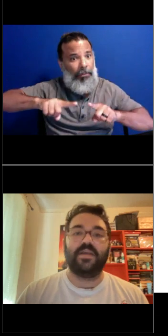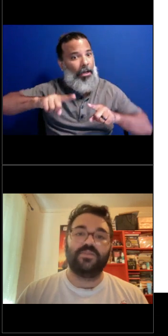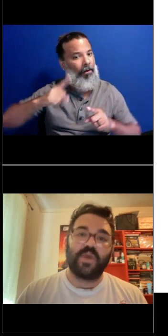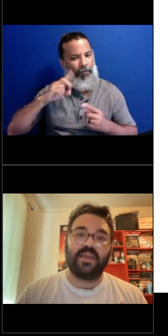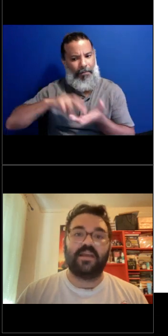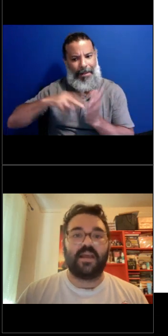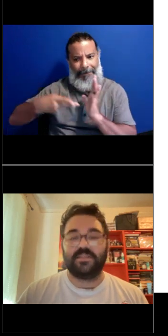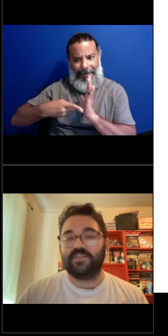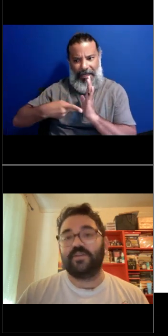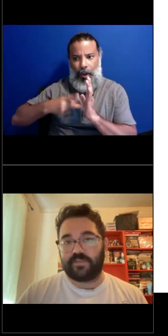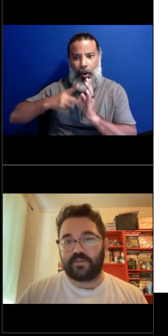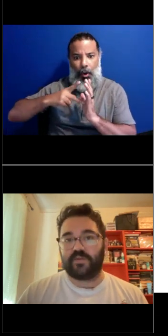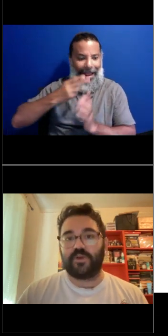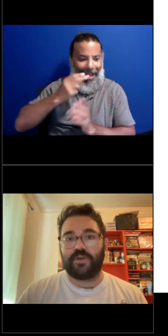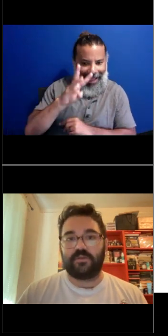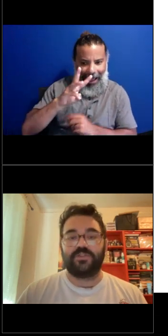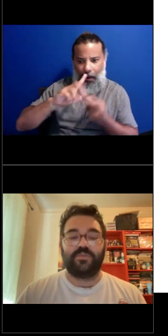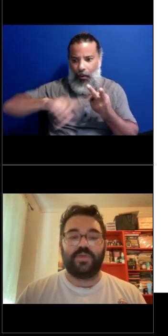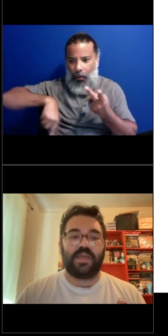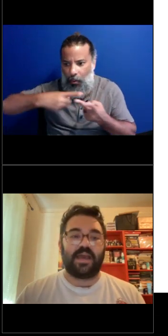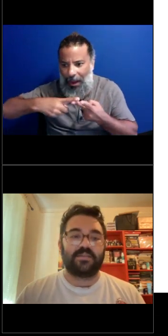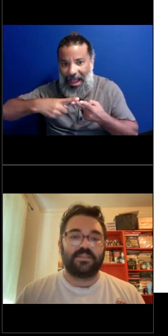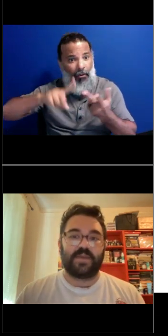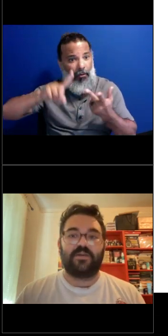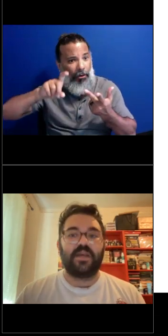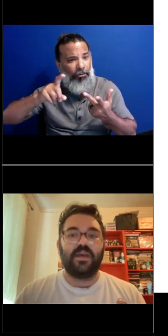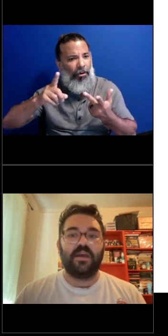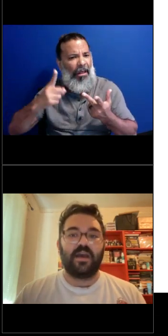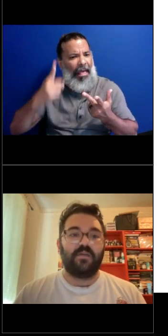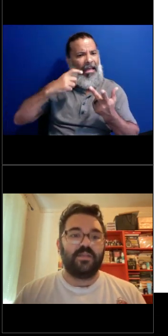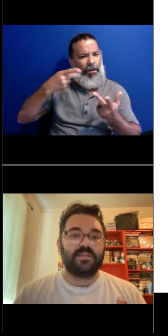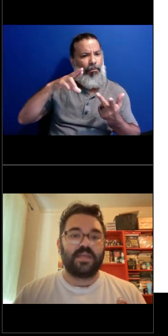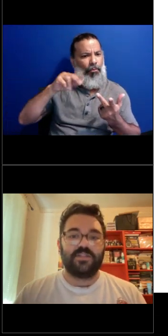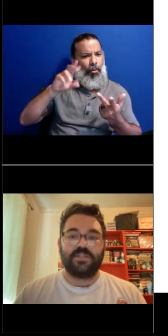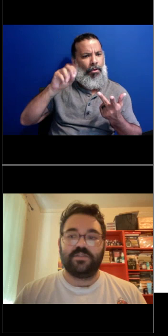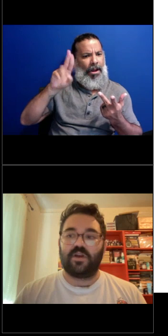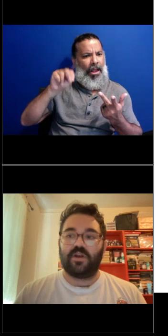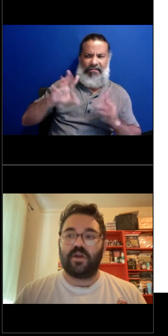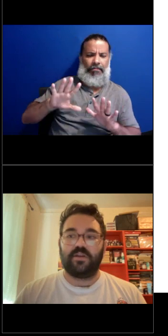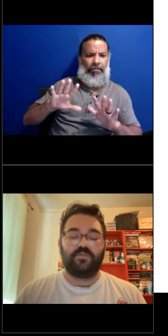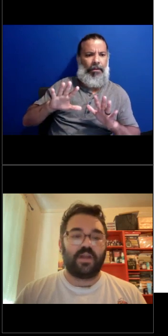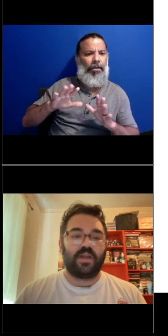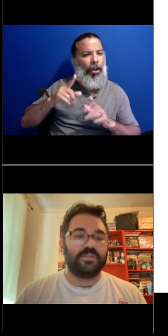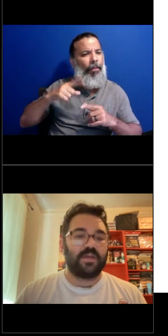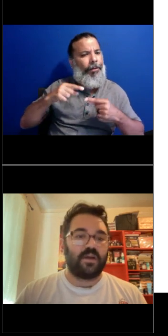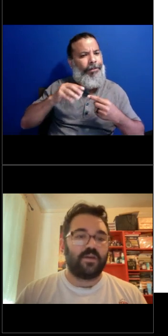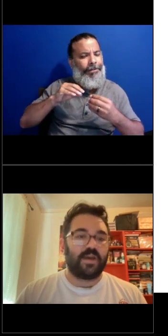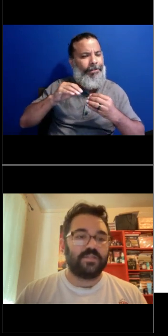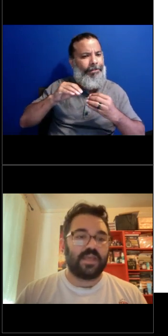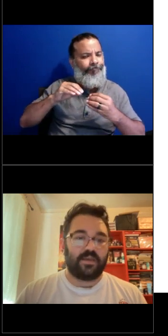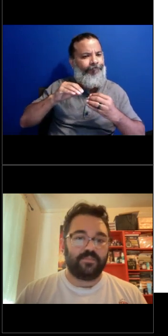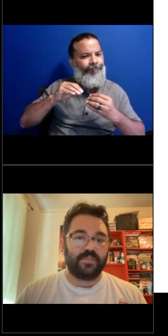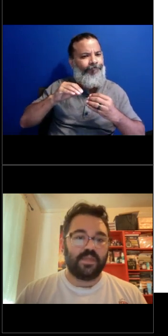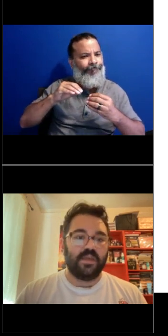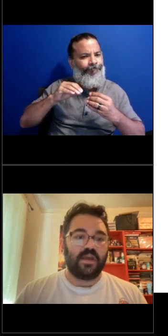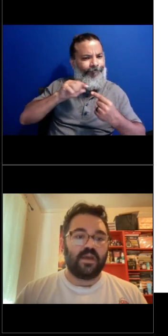how and when and even whether pronouns should be asked about. And these tensions are part of what I will talk about